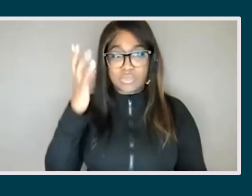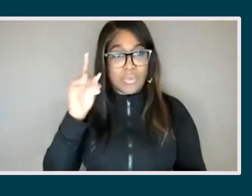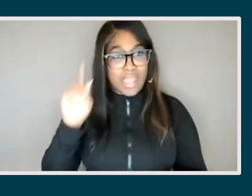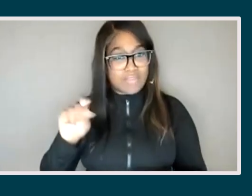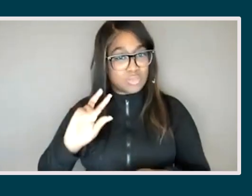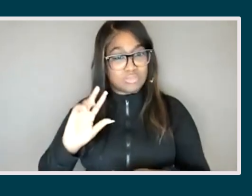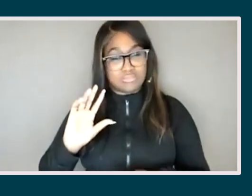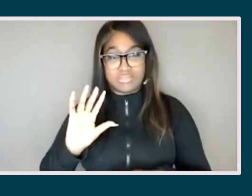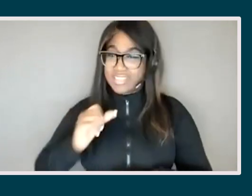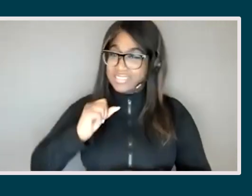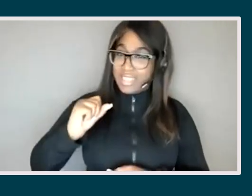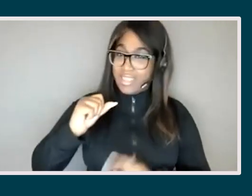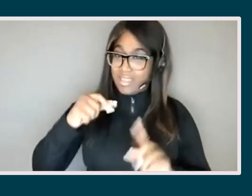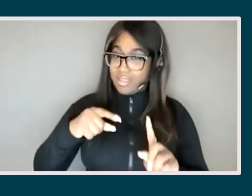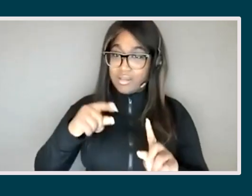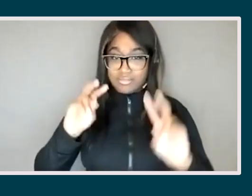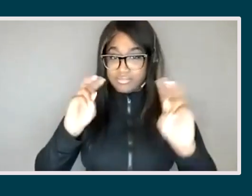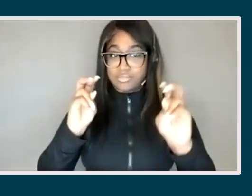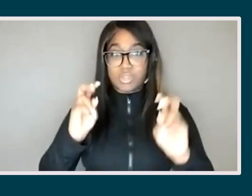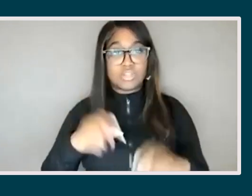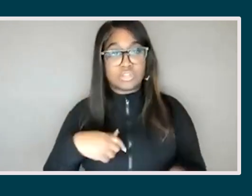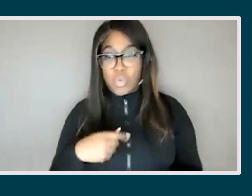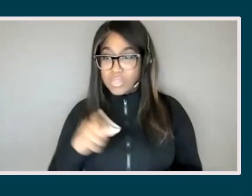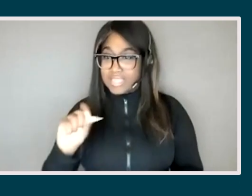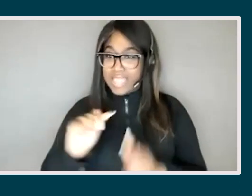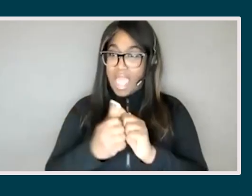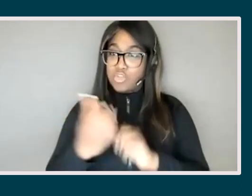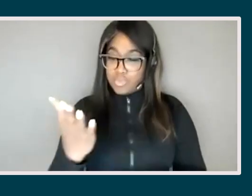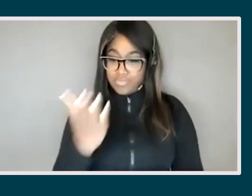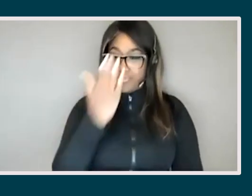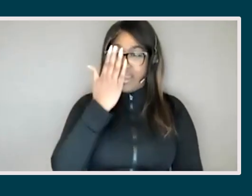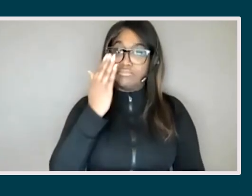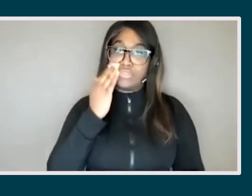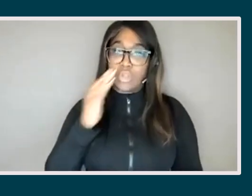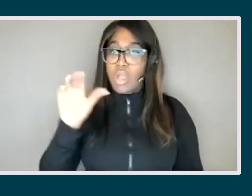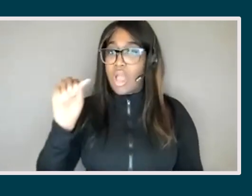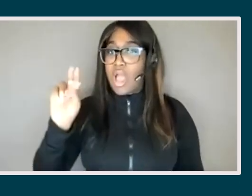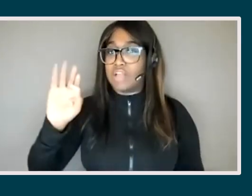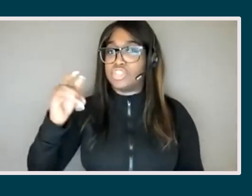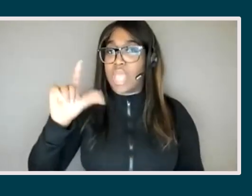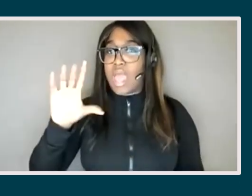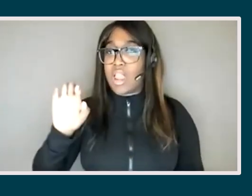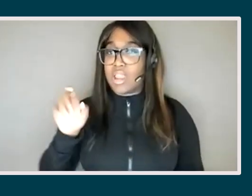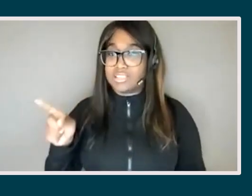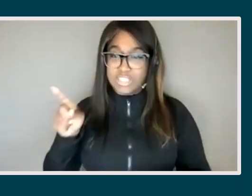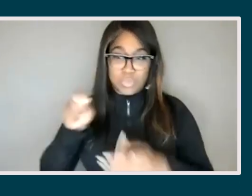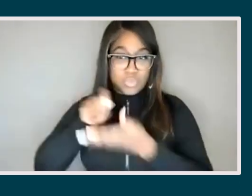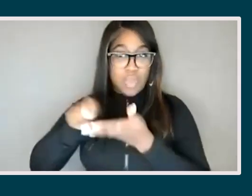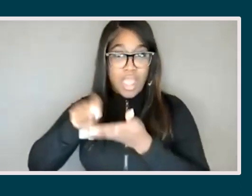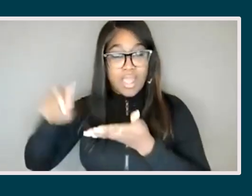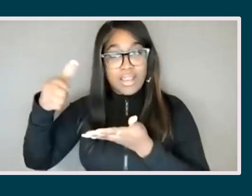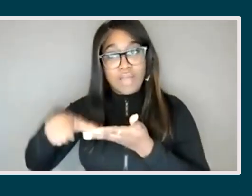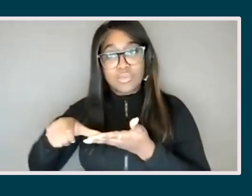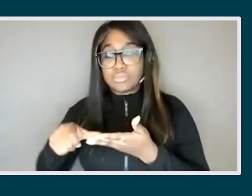of doing things was usually to be in someone's space. Unshell would write letters and we would always talk about it. But we